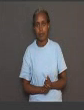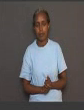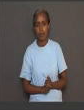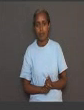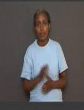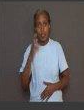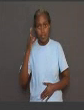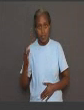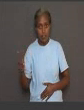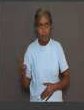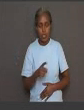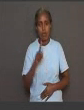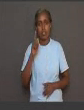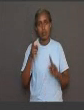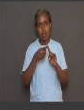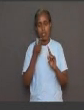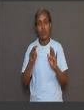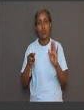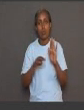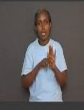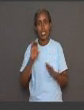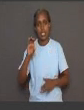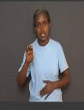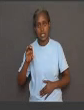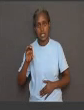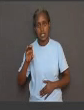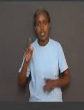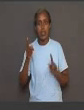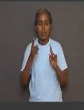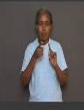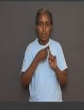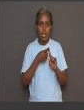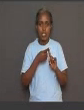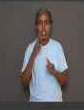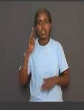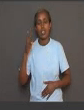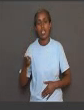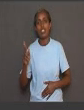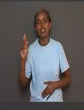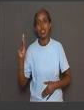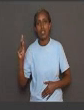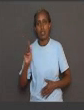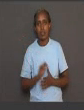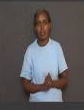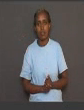F becomes plus or minus c plus hk.